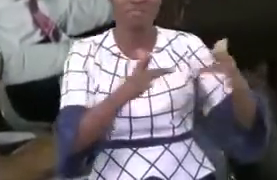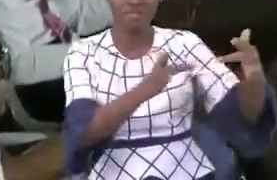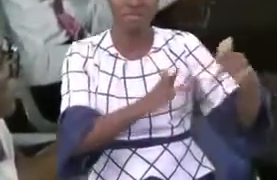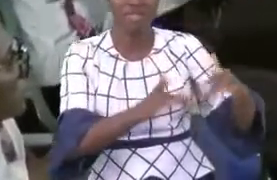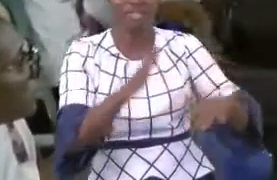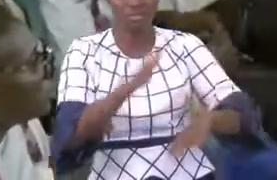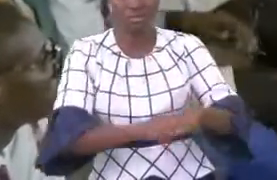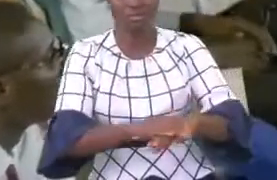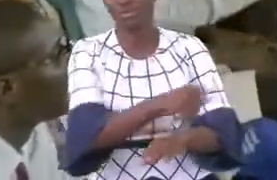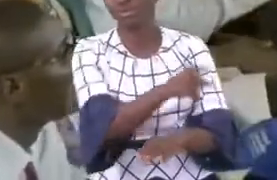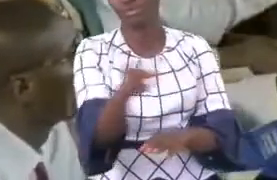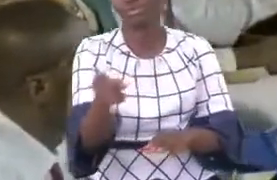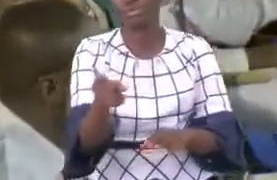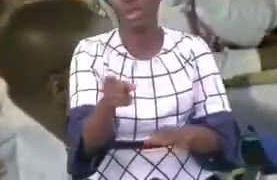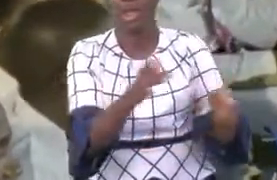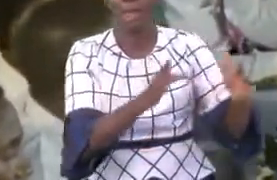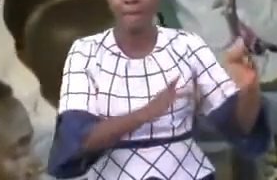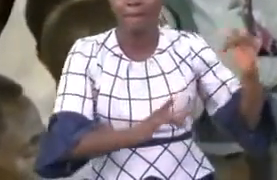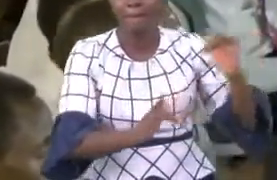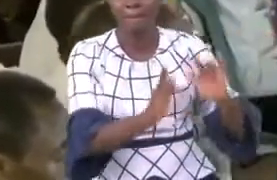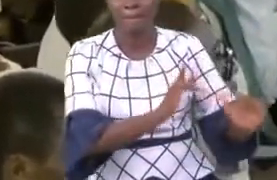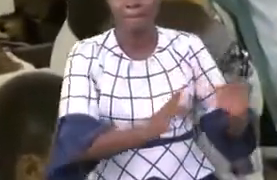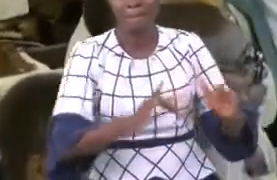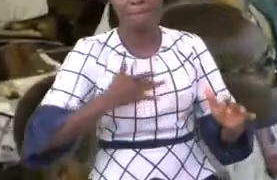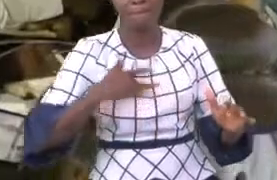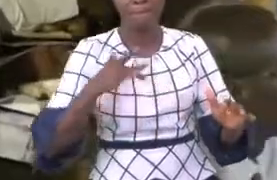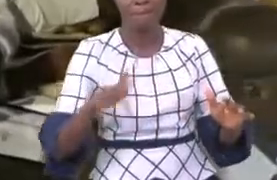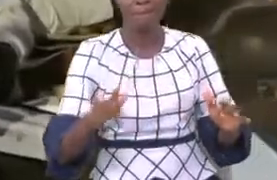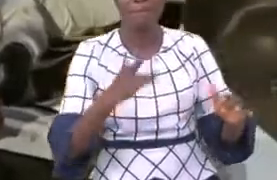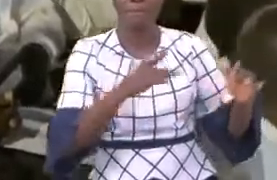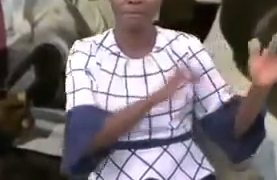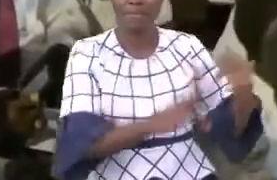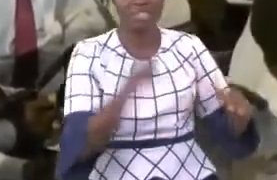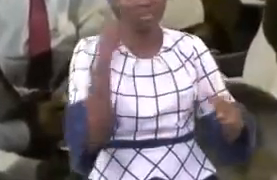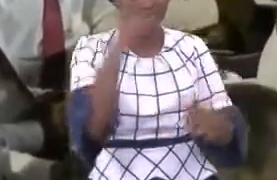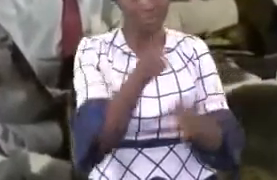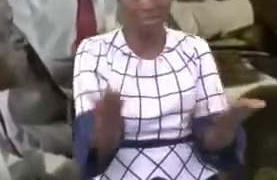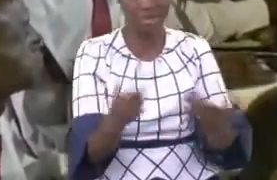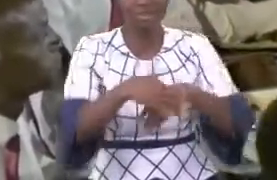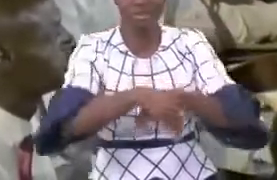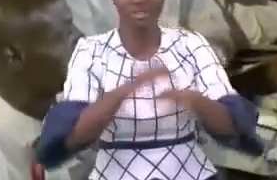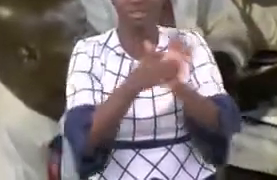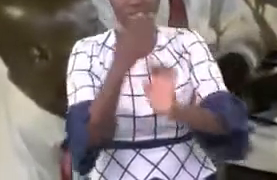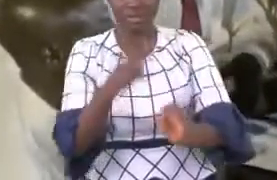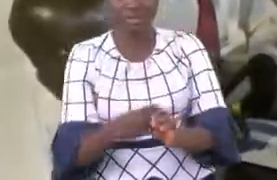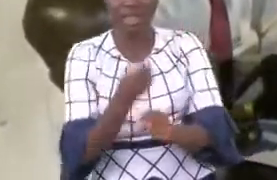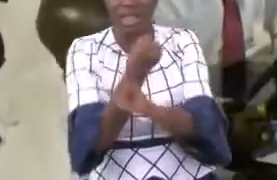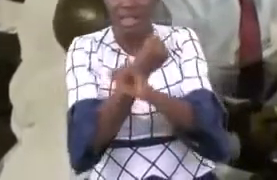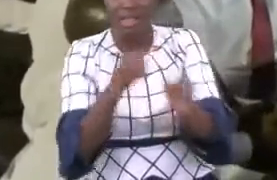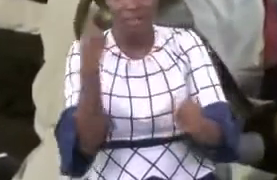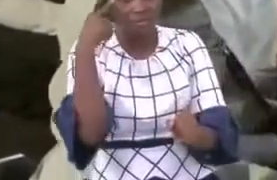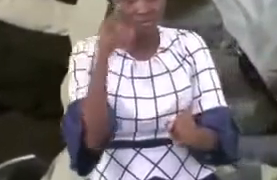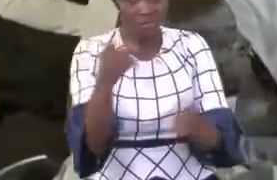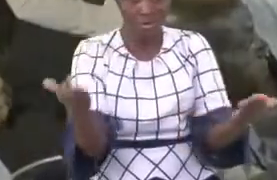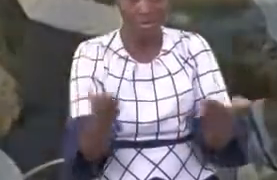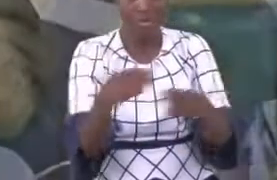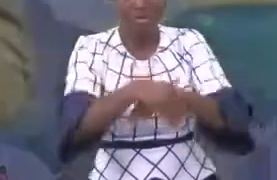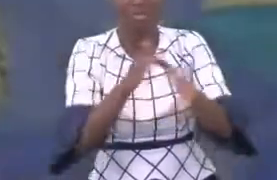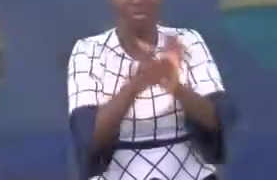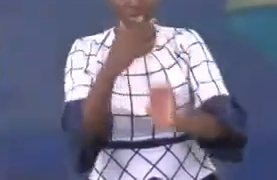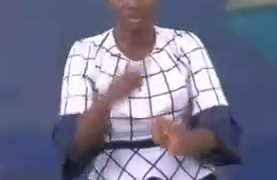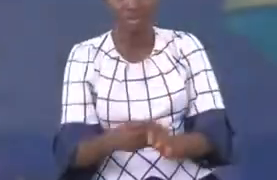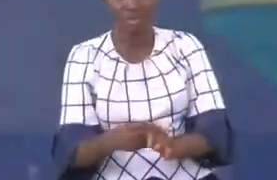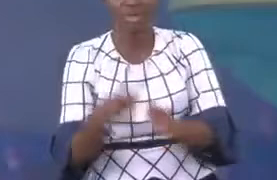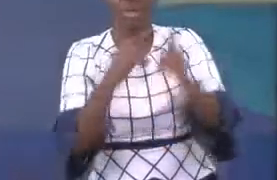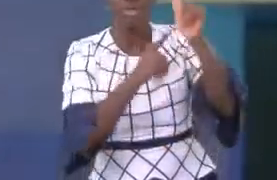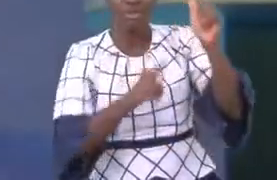tonight. Salvation for you tonight. The Lord is about to do something good, something great, unforgettable in your